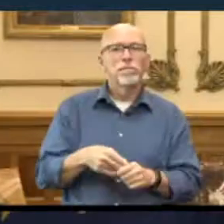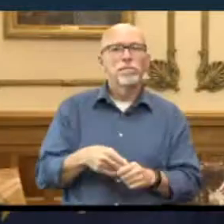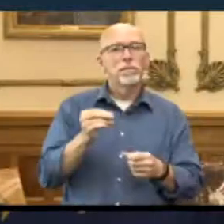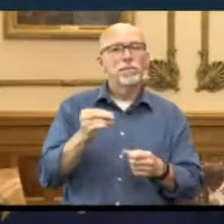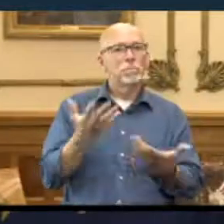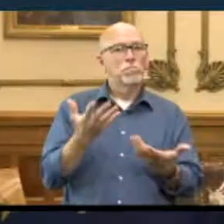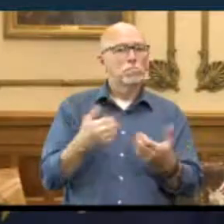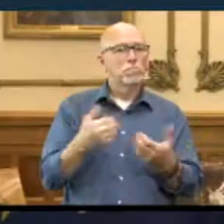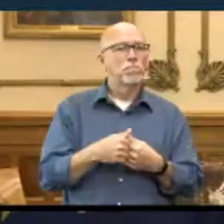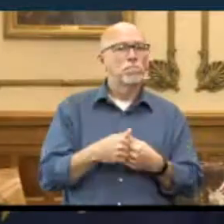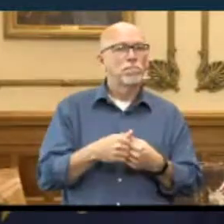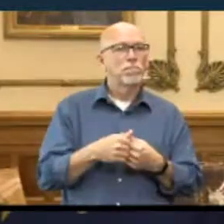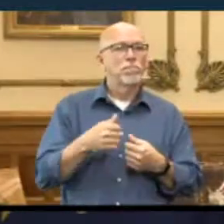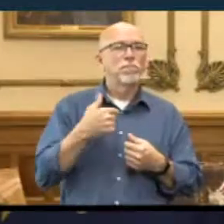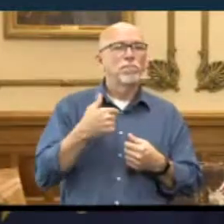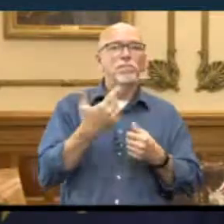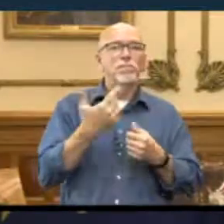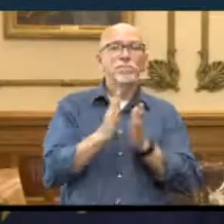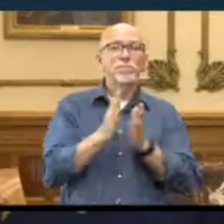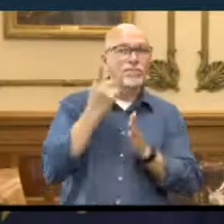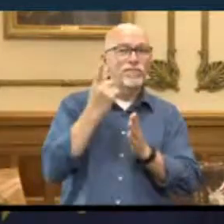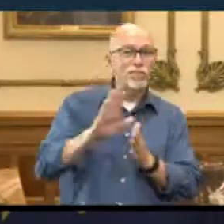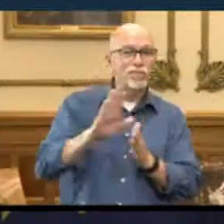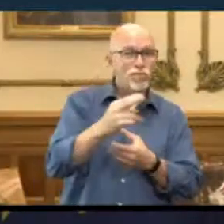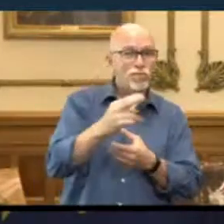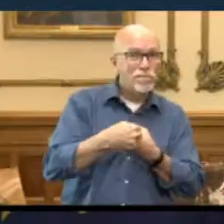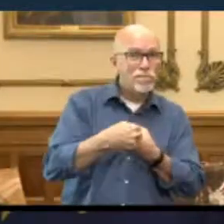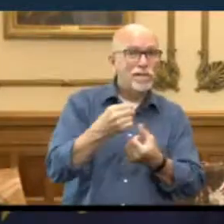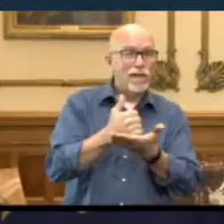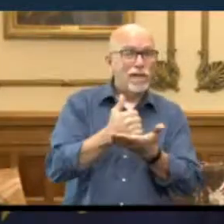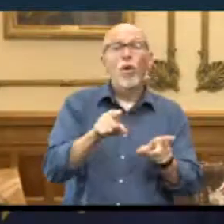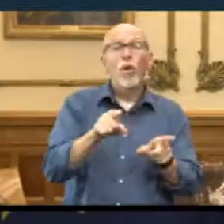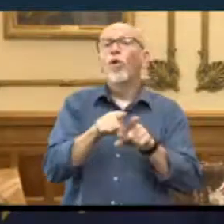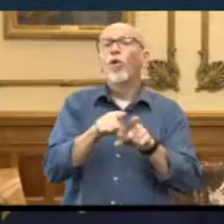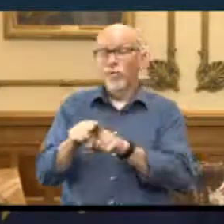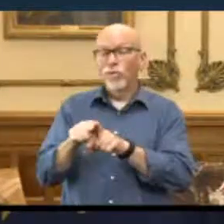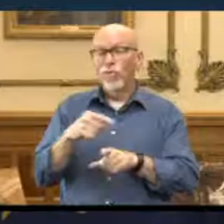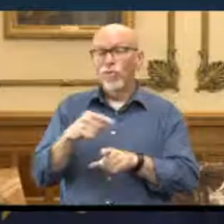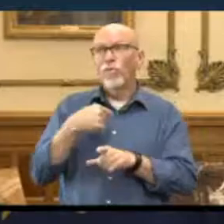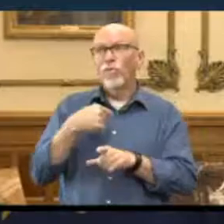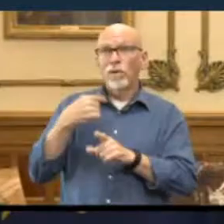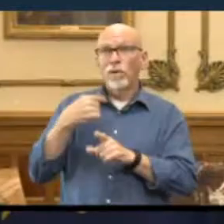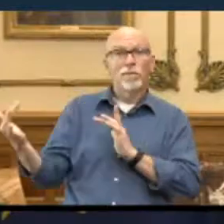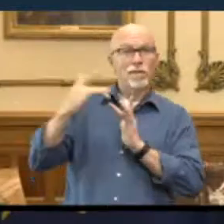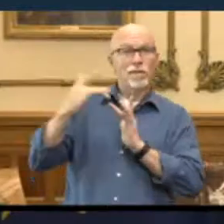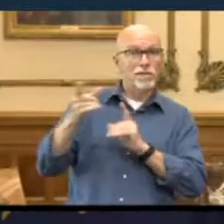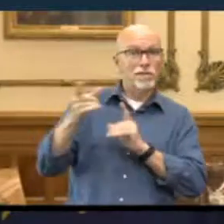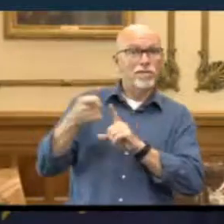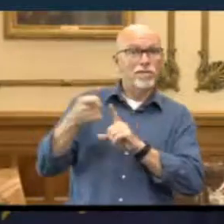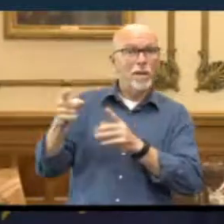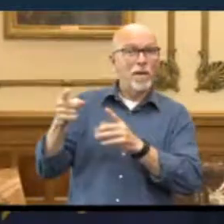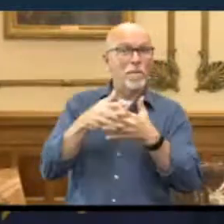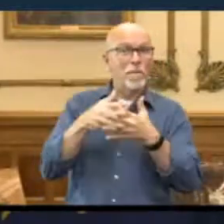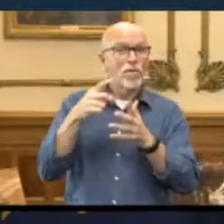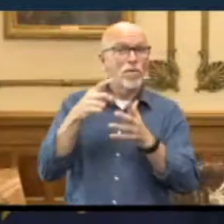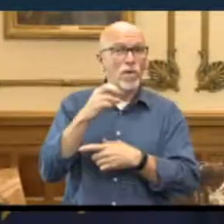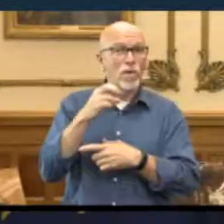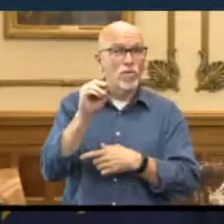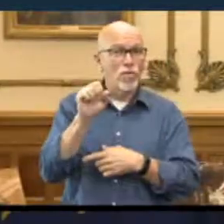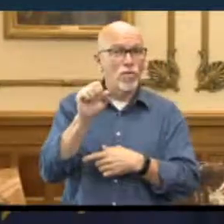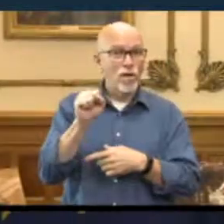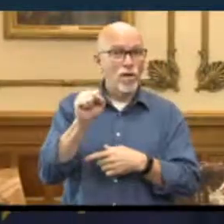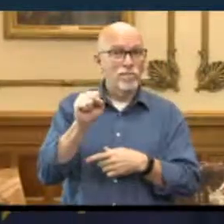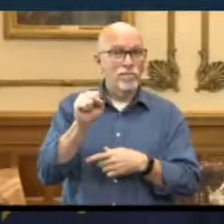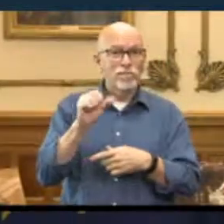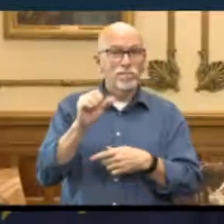it, pleading for participation and for help, we've also been contacted by the American Red Cross, and hopefully that's